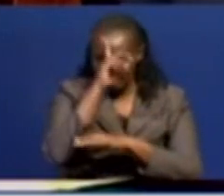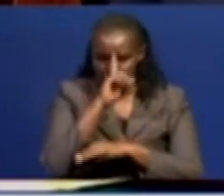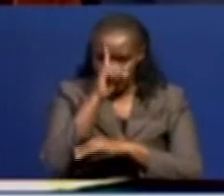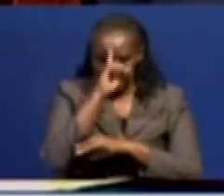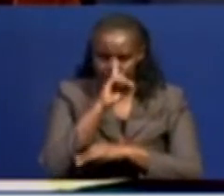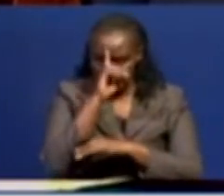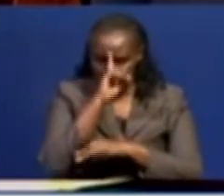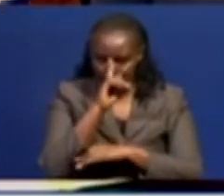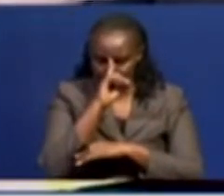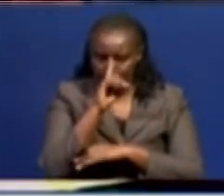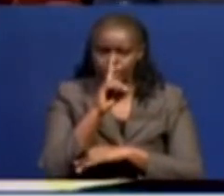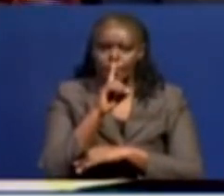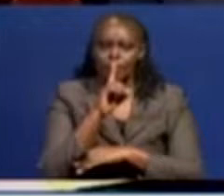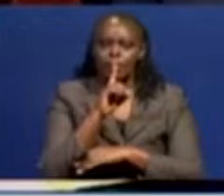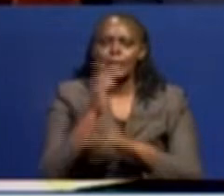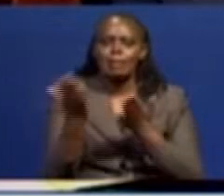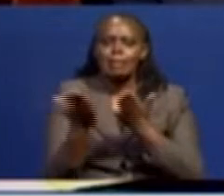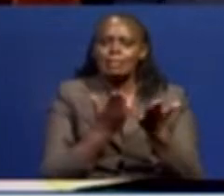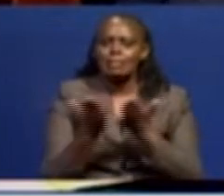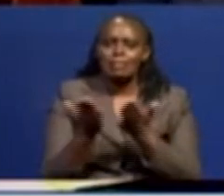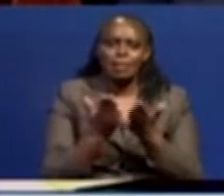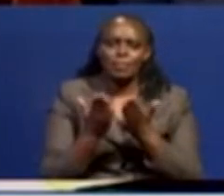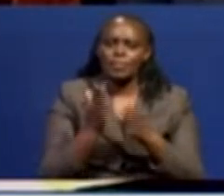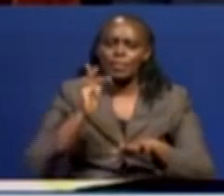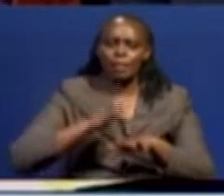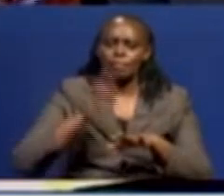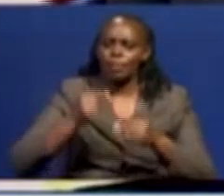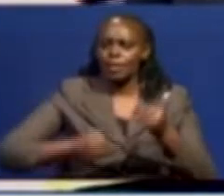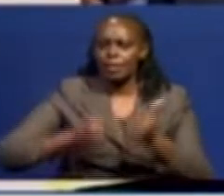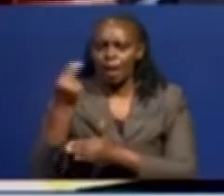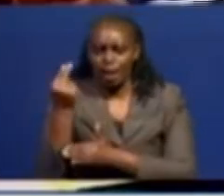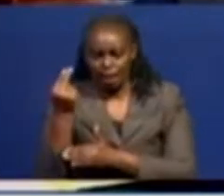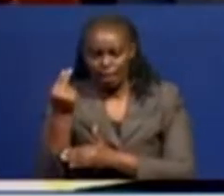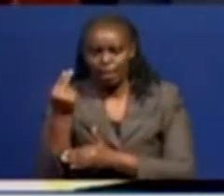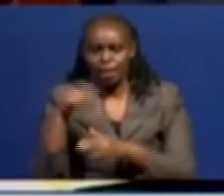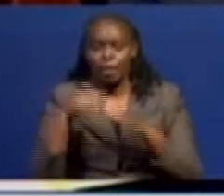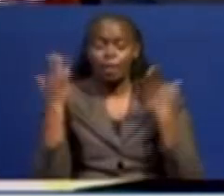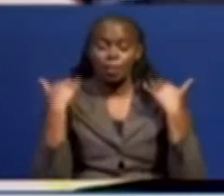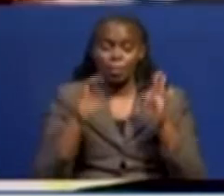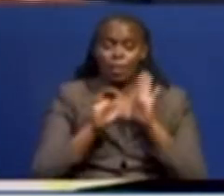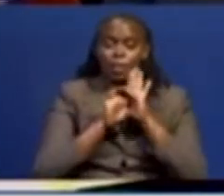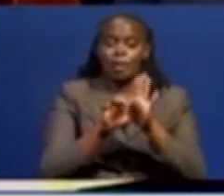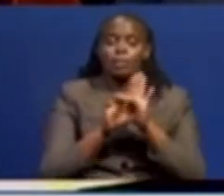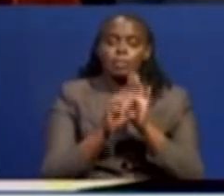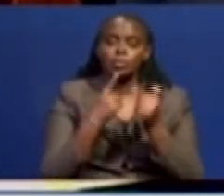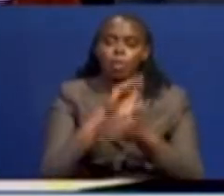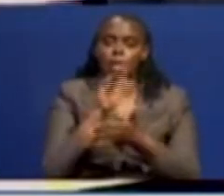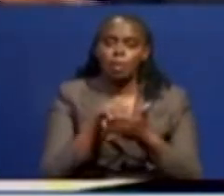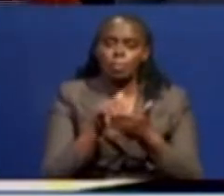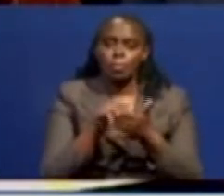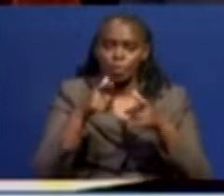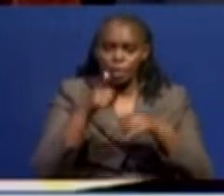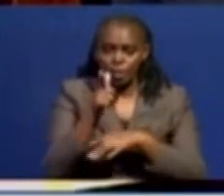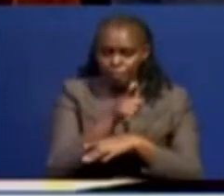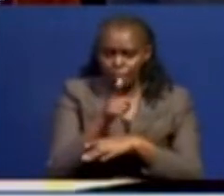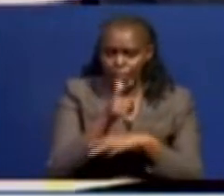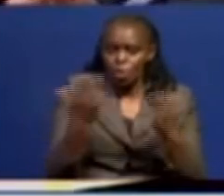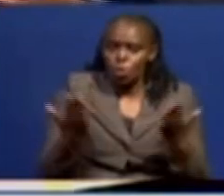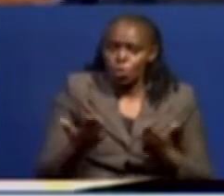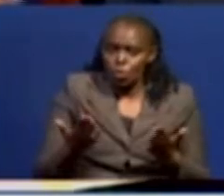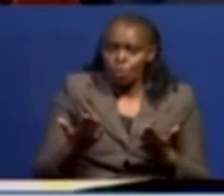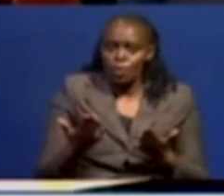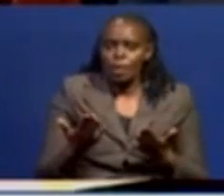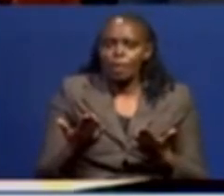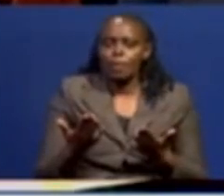which has seriously compromised service delivery in Meru County. And an instance like the one I talked about in the